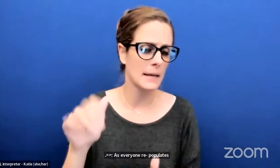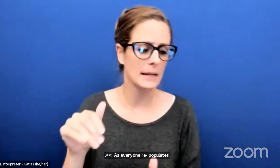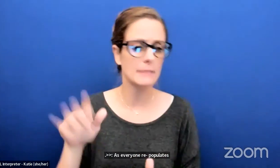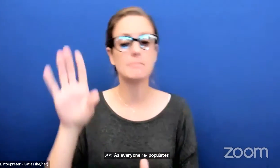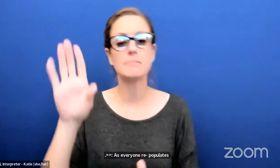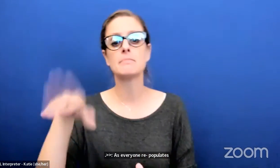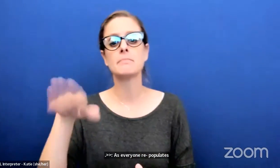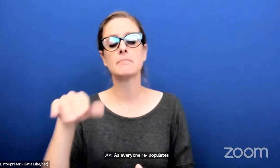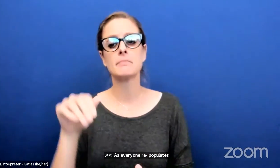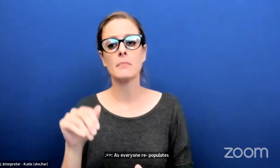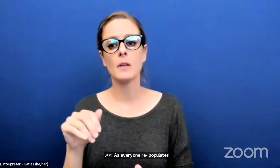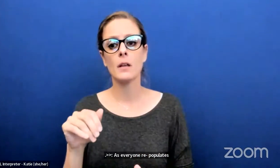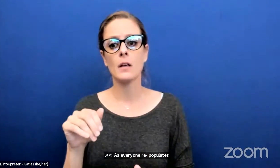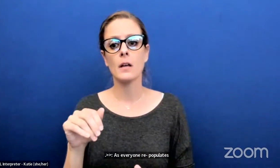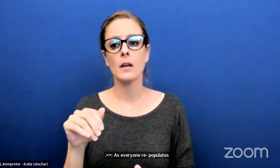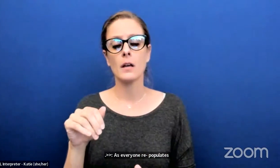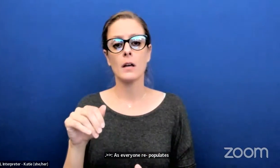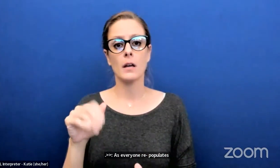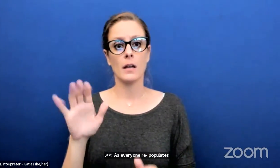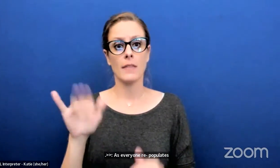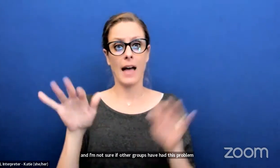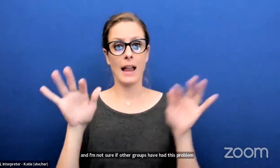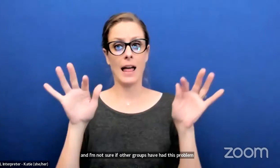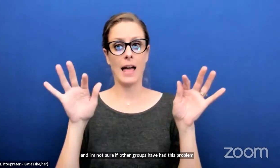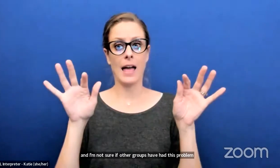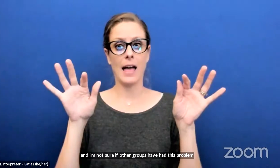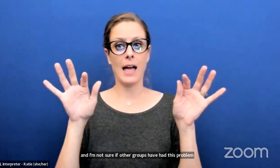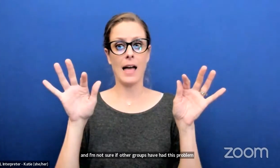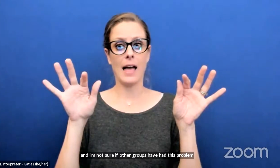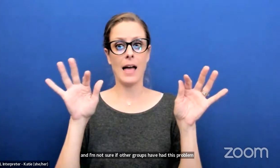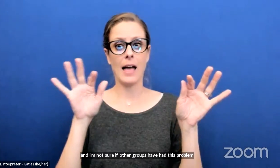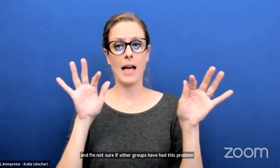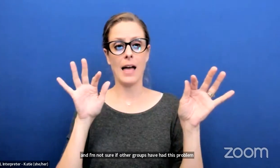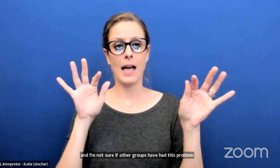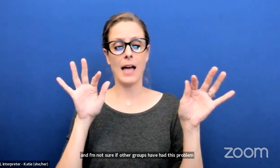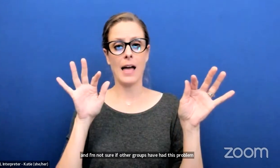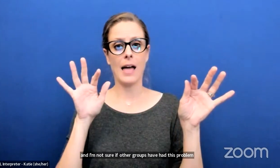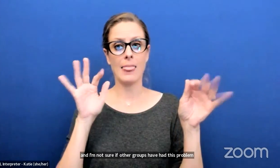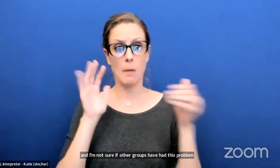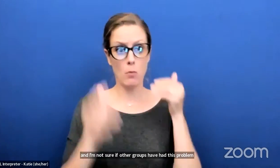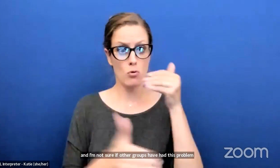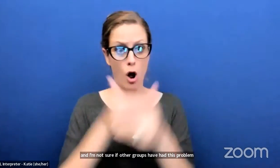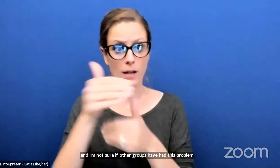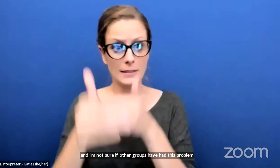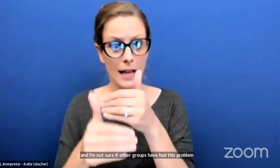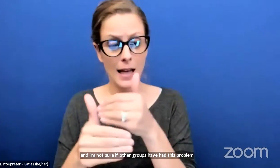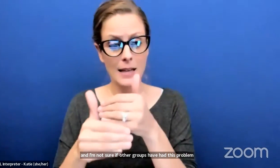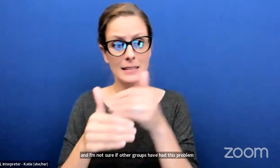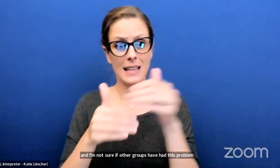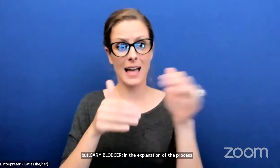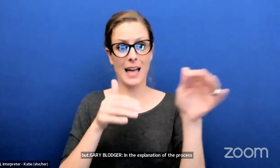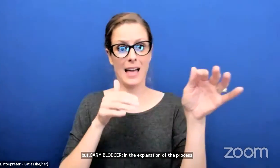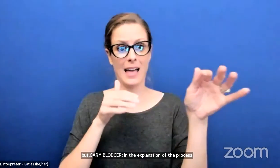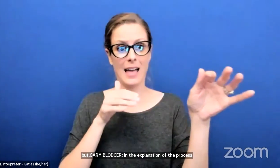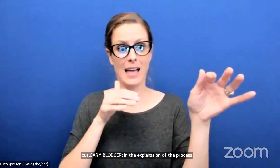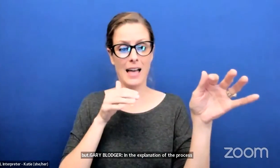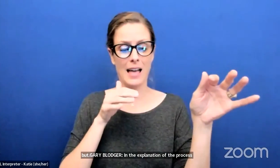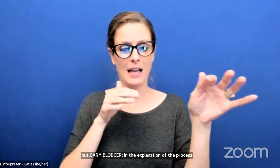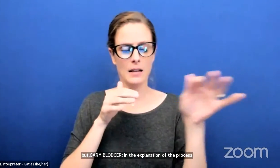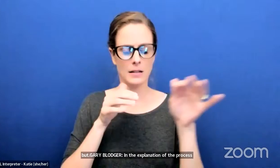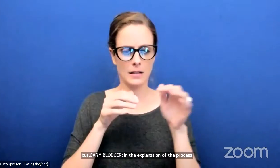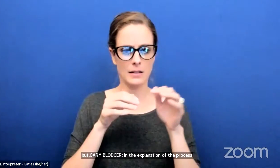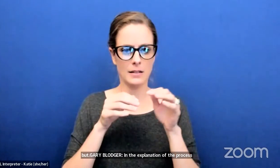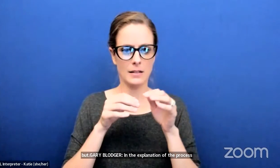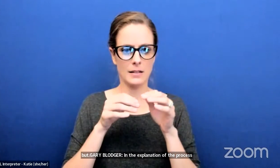So in the explanation of the process, the difficulty became where